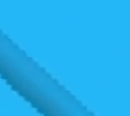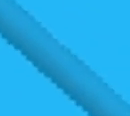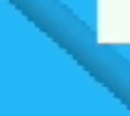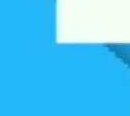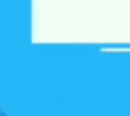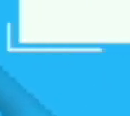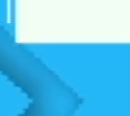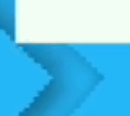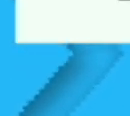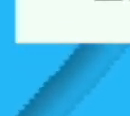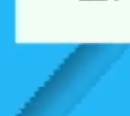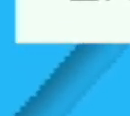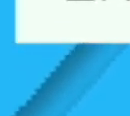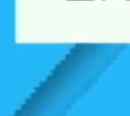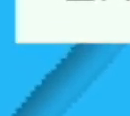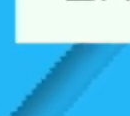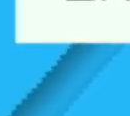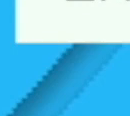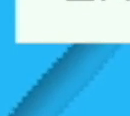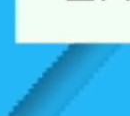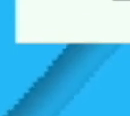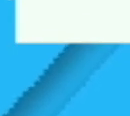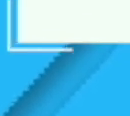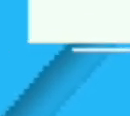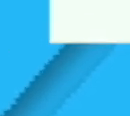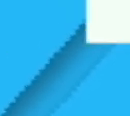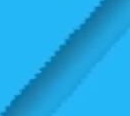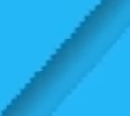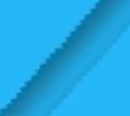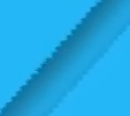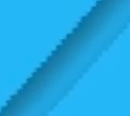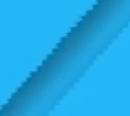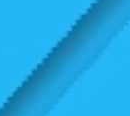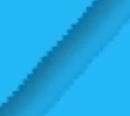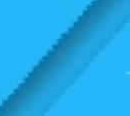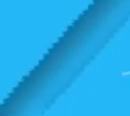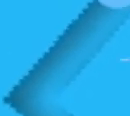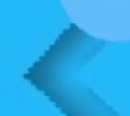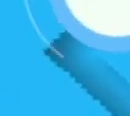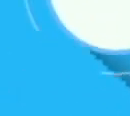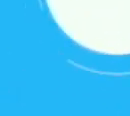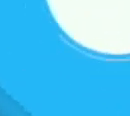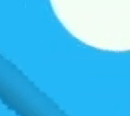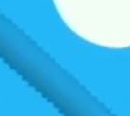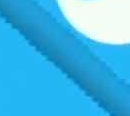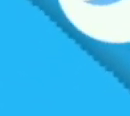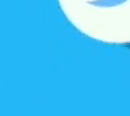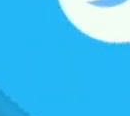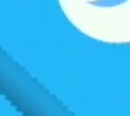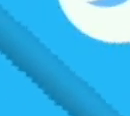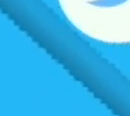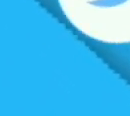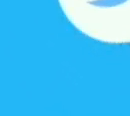to our ZNS Network YouTube channel and follow us on our social media platforms, Facebook, Instagram, and Twitter